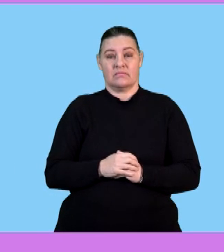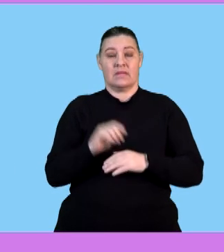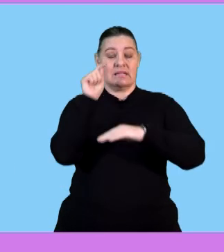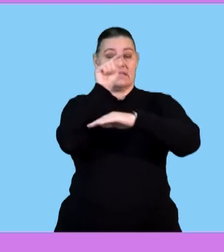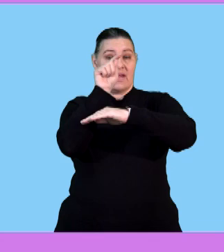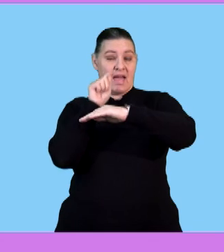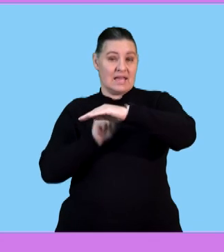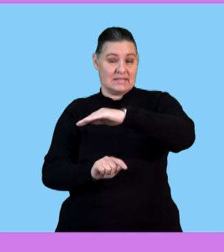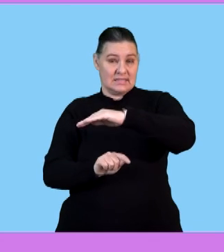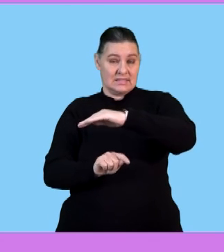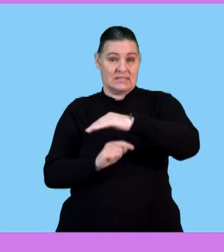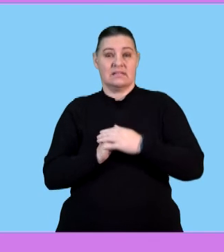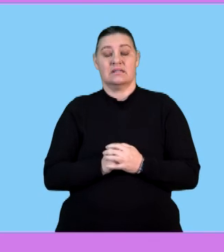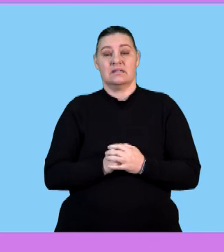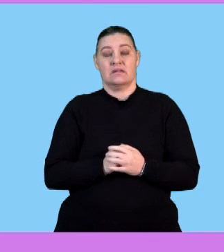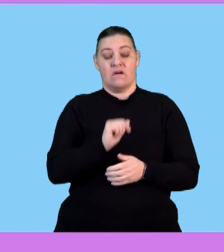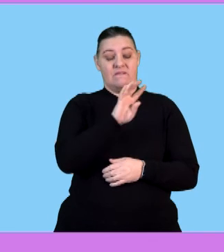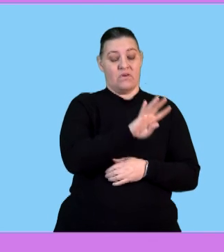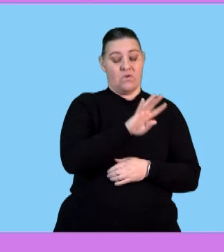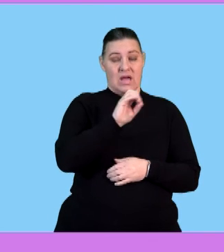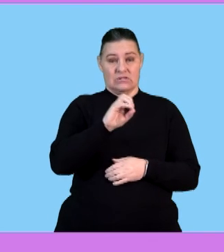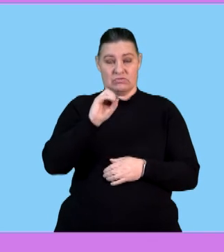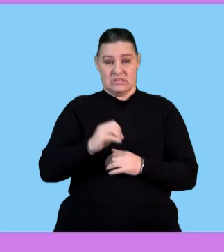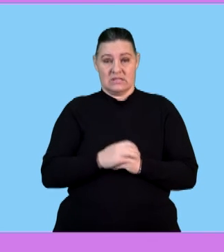divided by the 400 Rand,